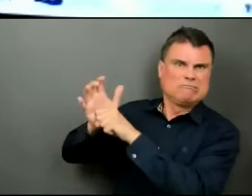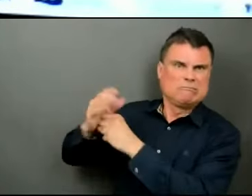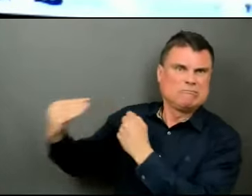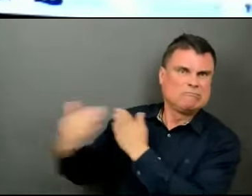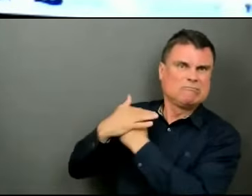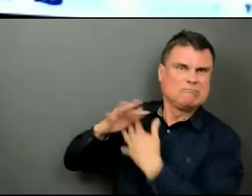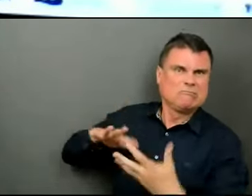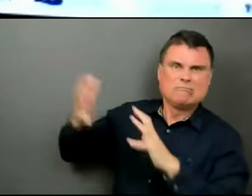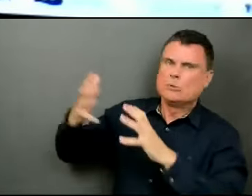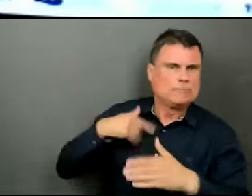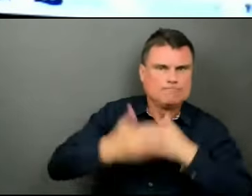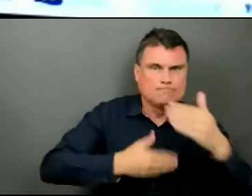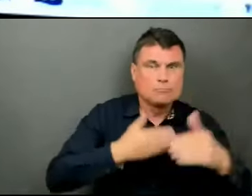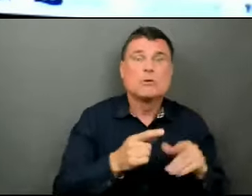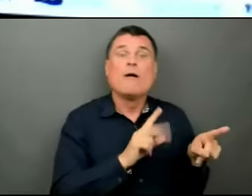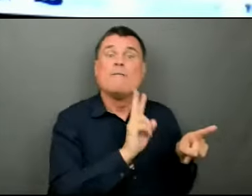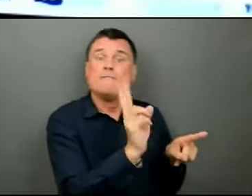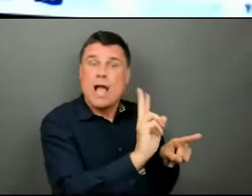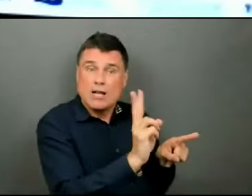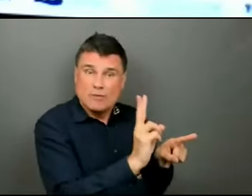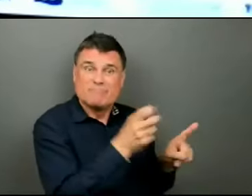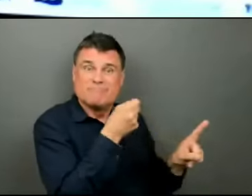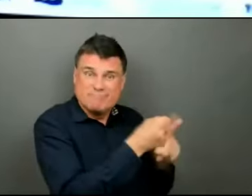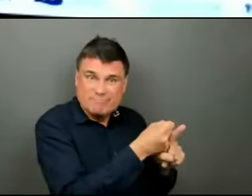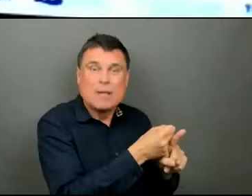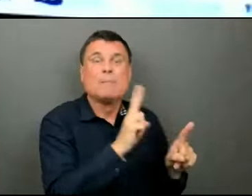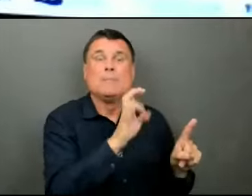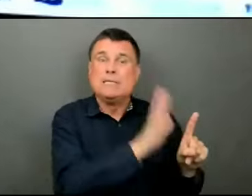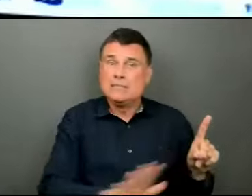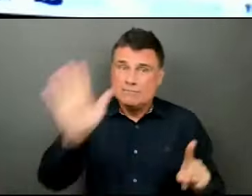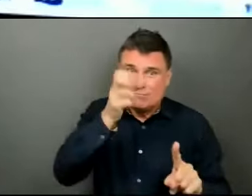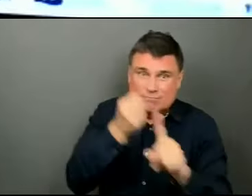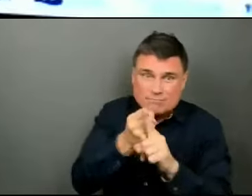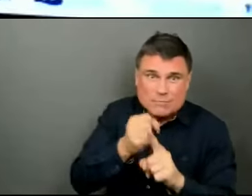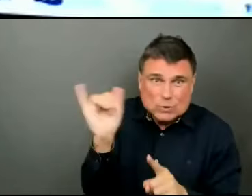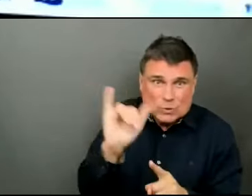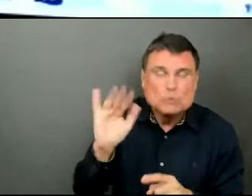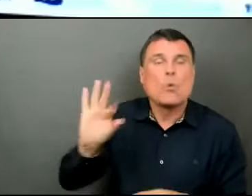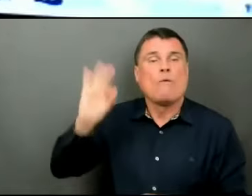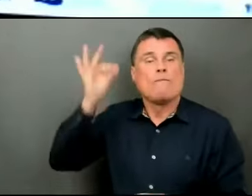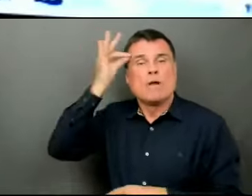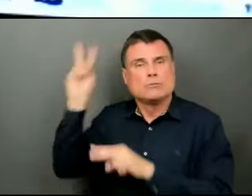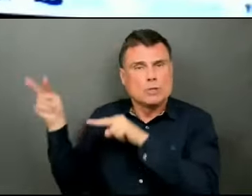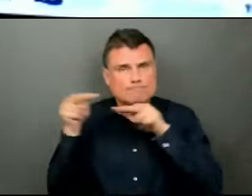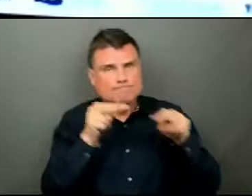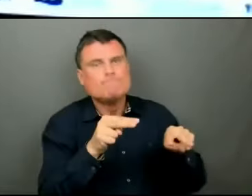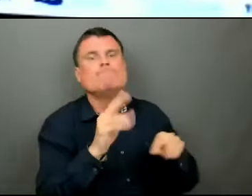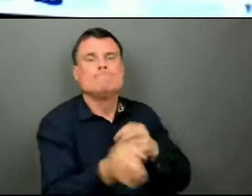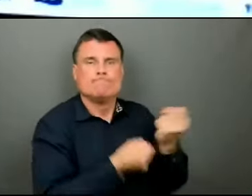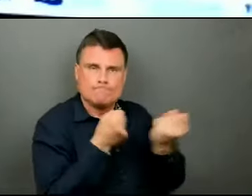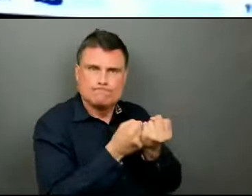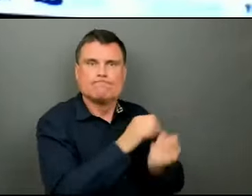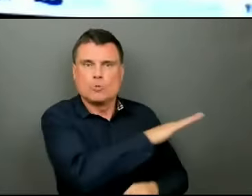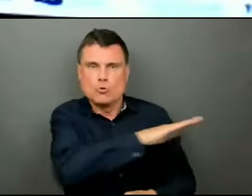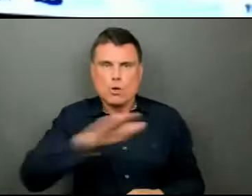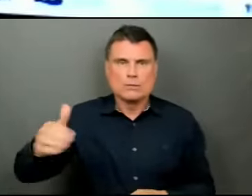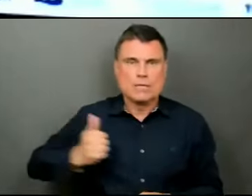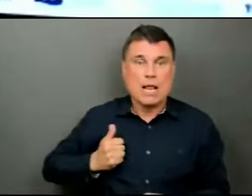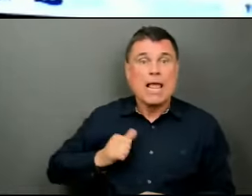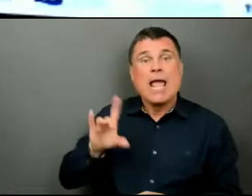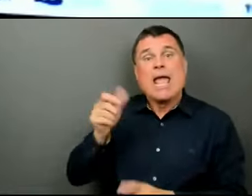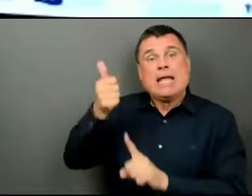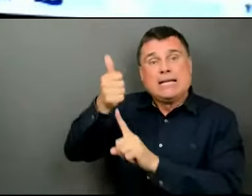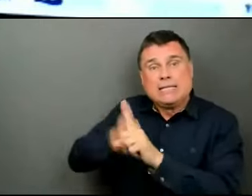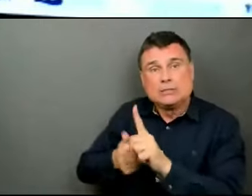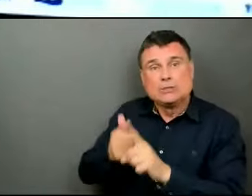Vancouver area. We're going to continue to support Canadians. 80 cents of every dollar that is being invested to support Canadians